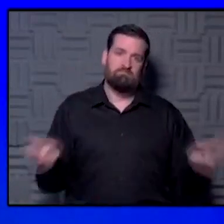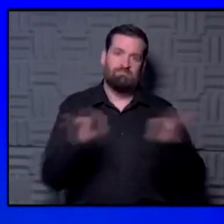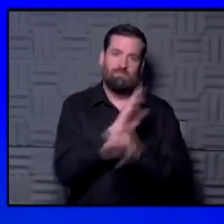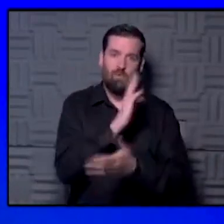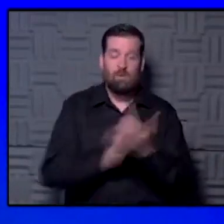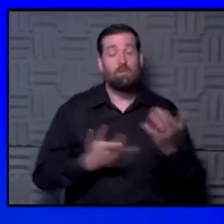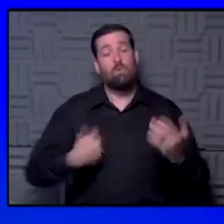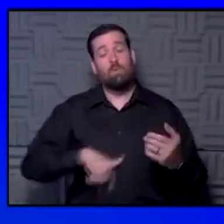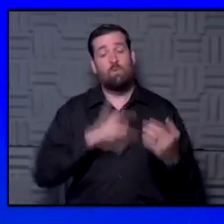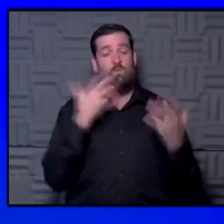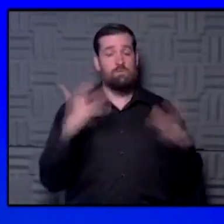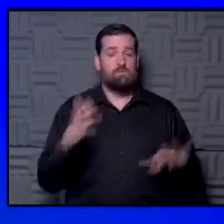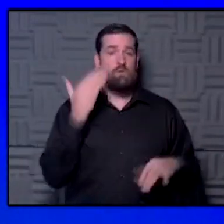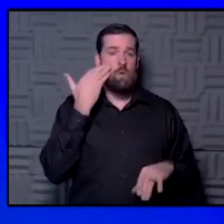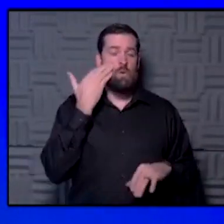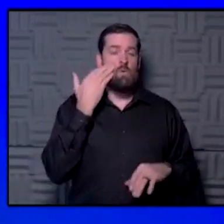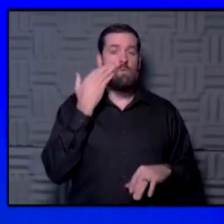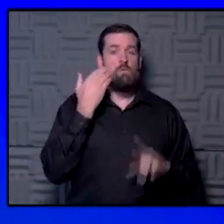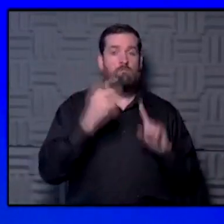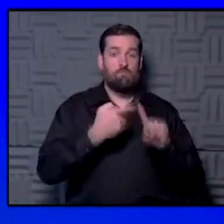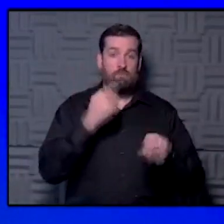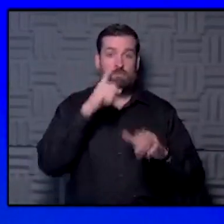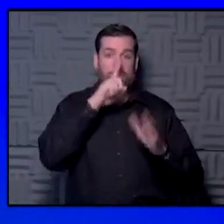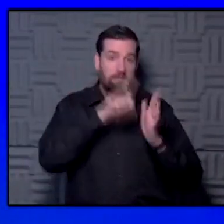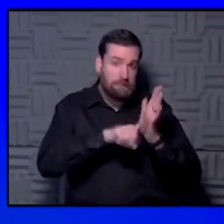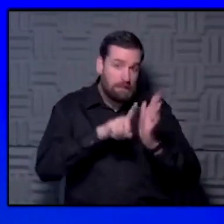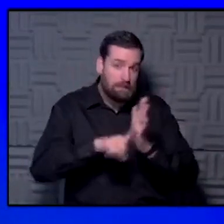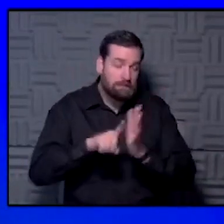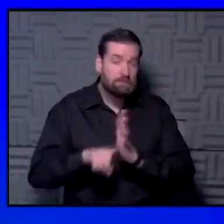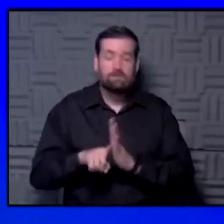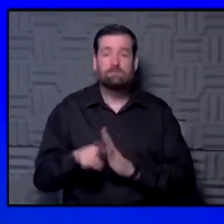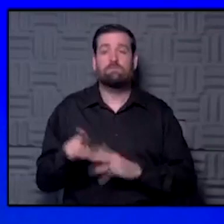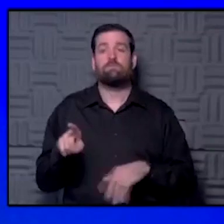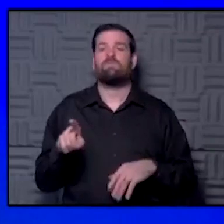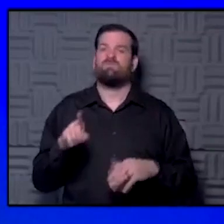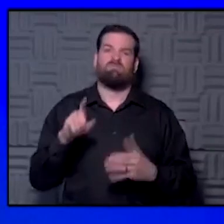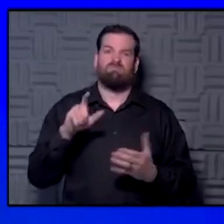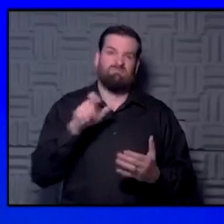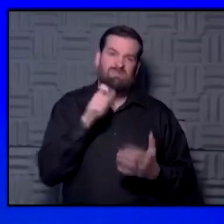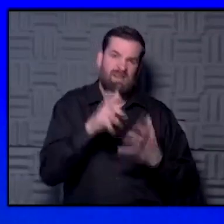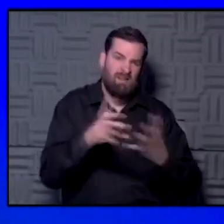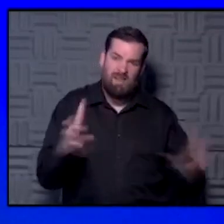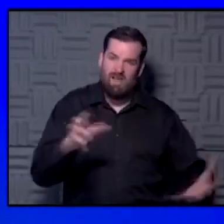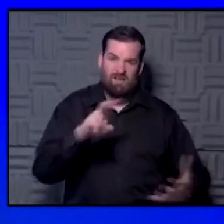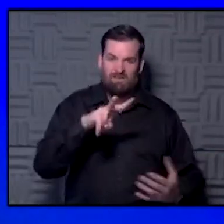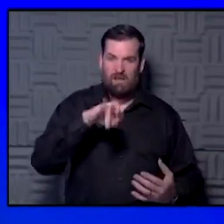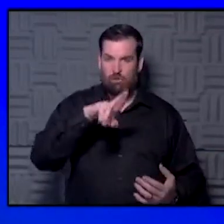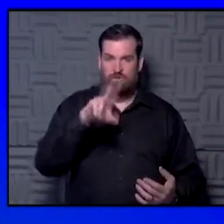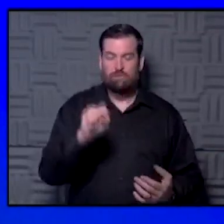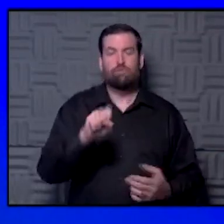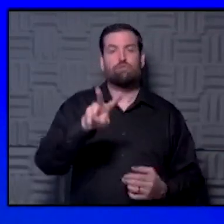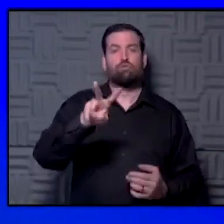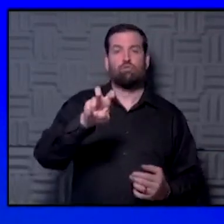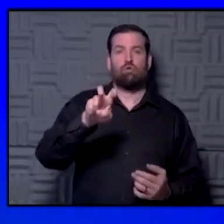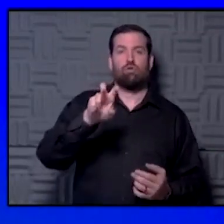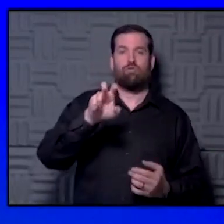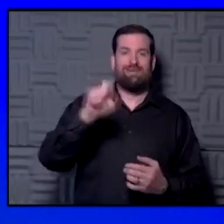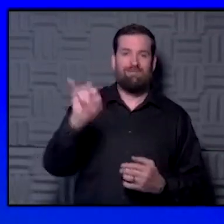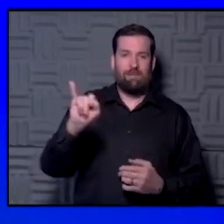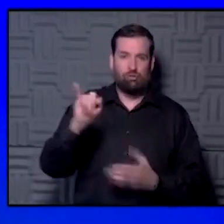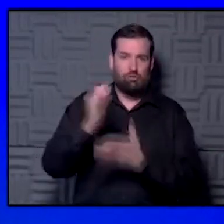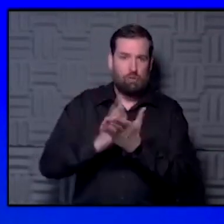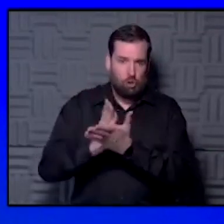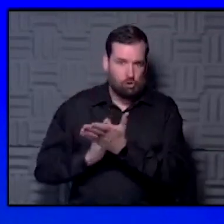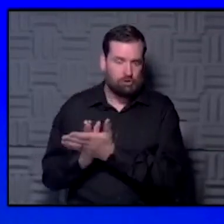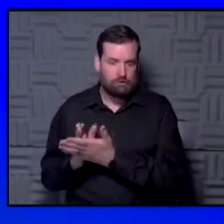I think we know from mouse studies that really it takes a very low amount of virus, so about 200 infectious particles, to really cause